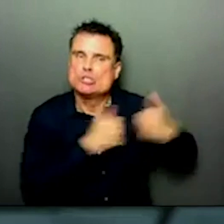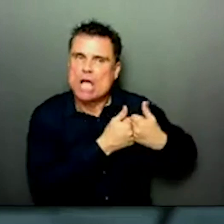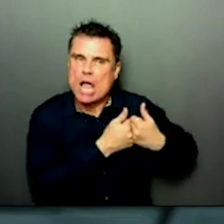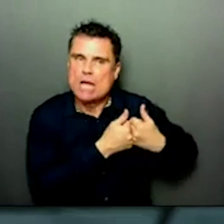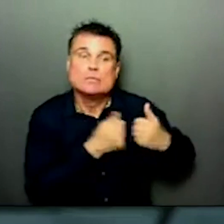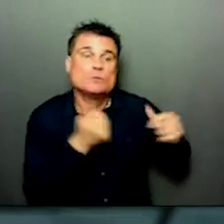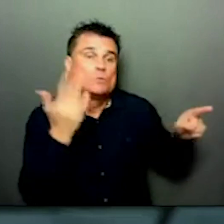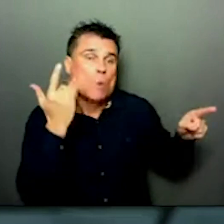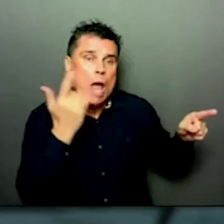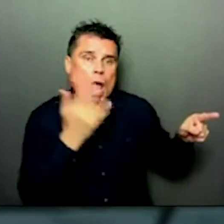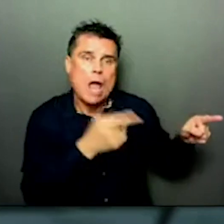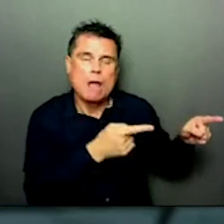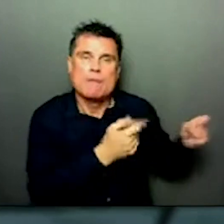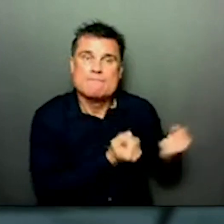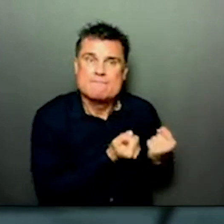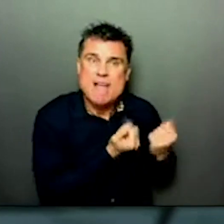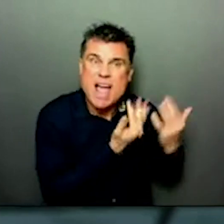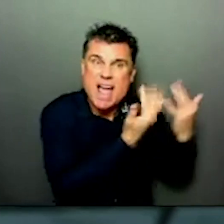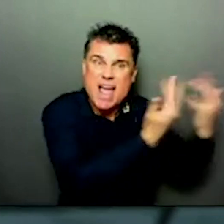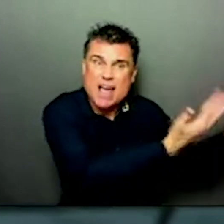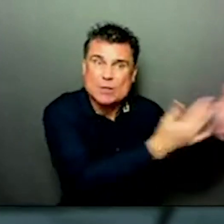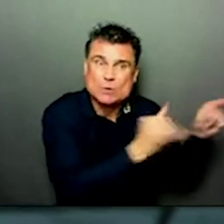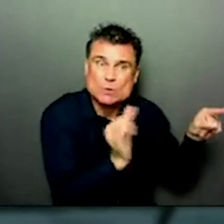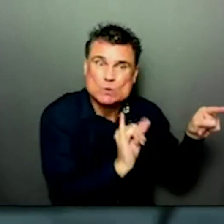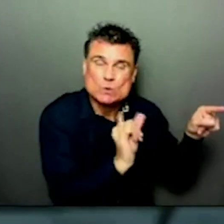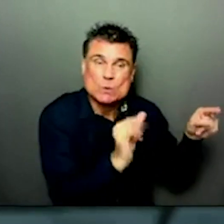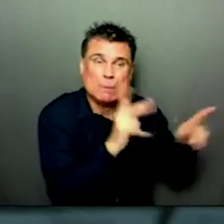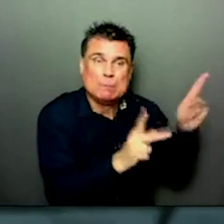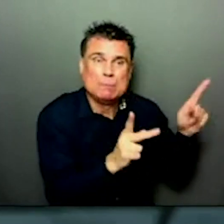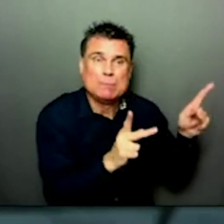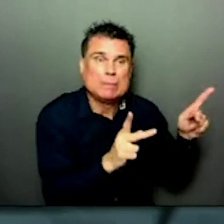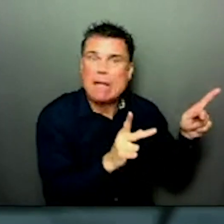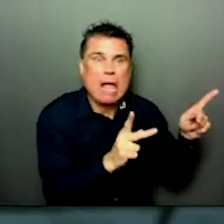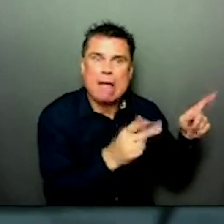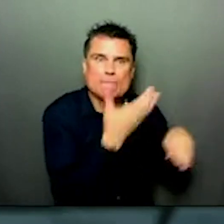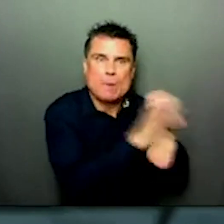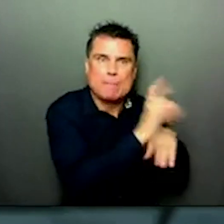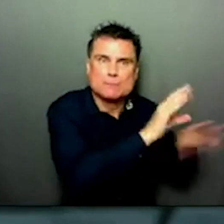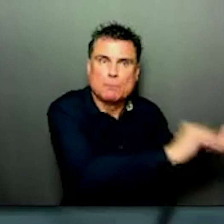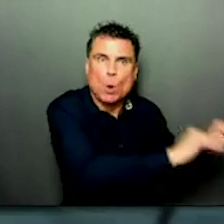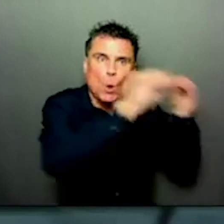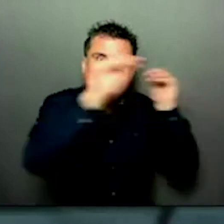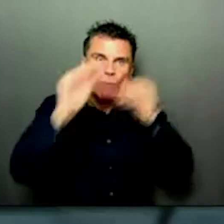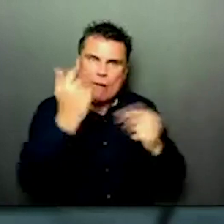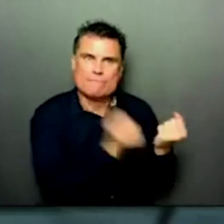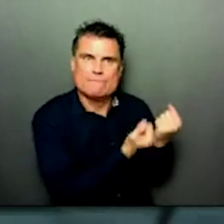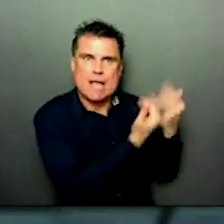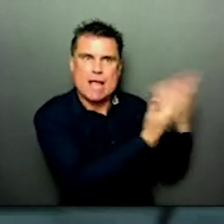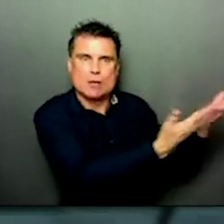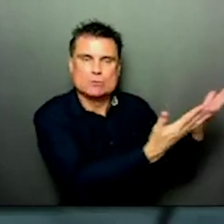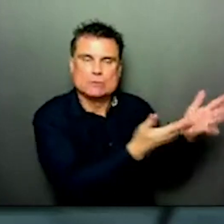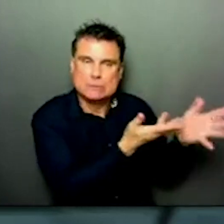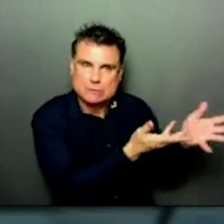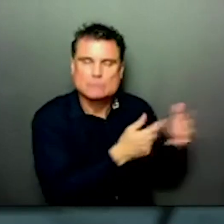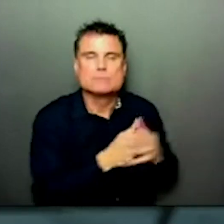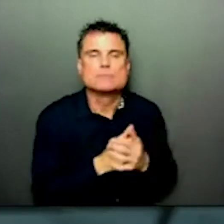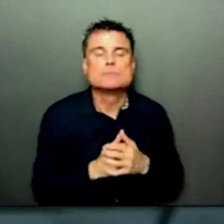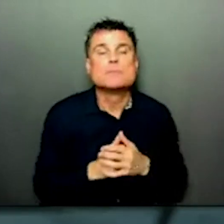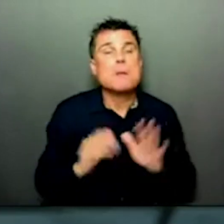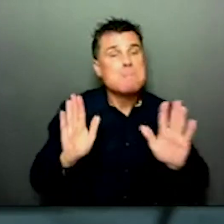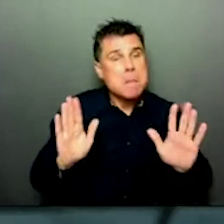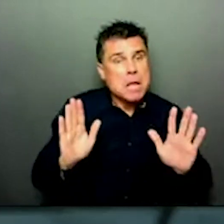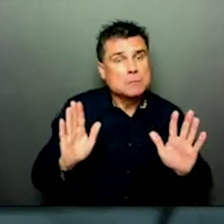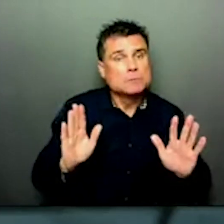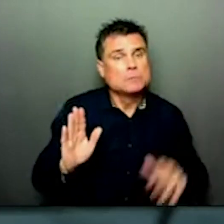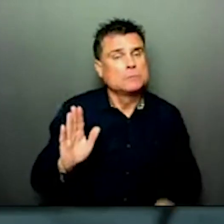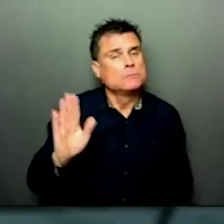and people have been displaced and concerned there. But for the most part, we have teams that are